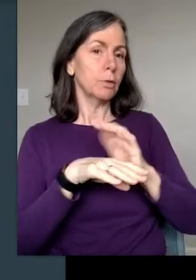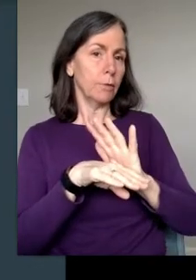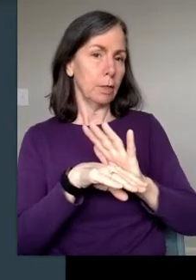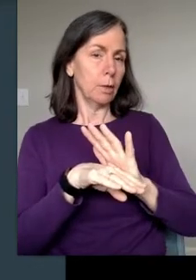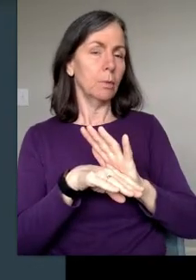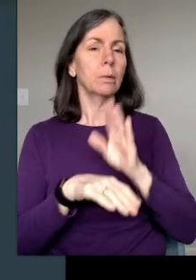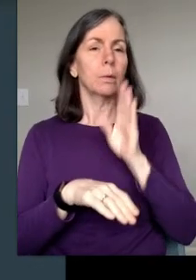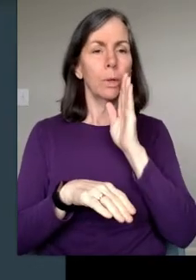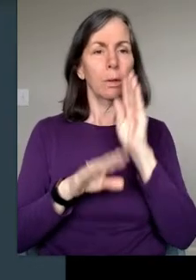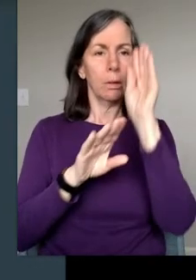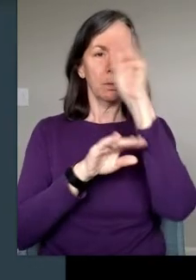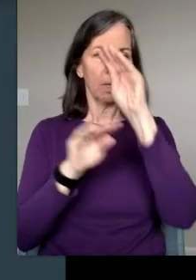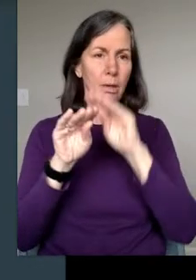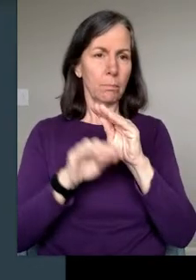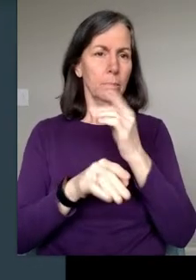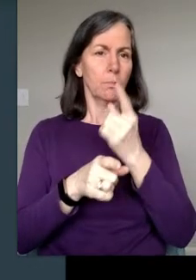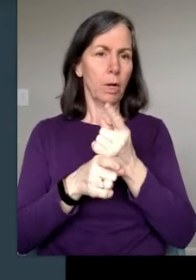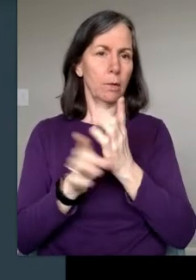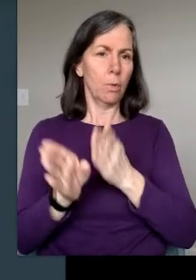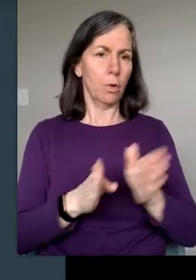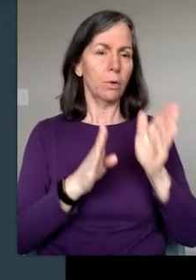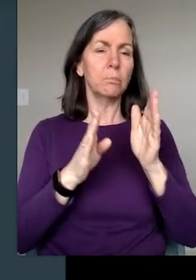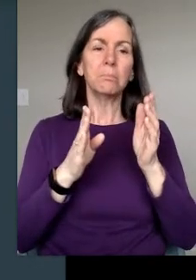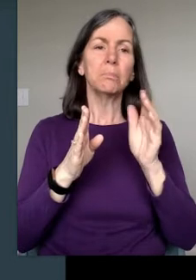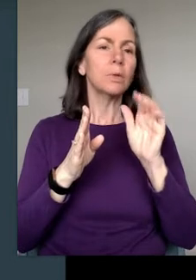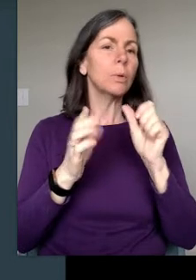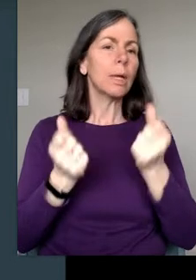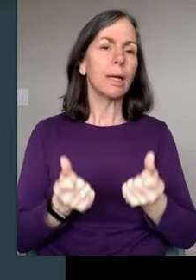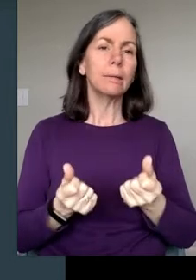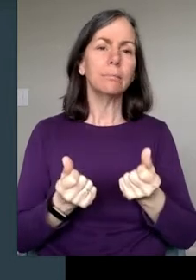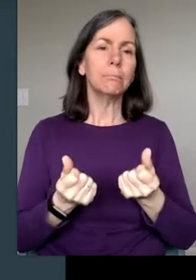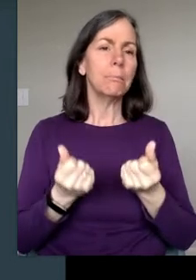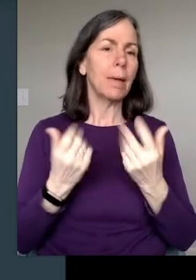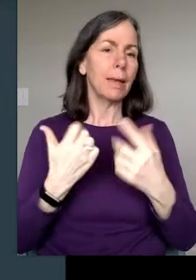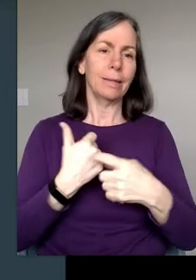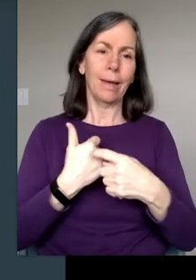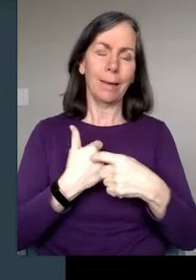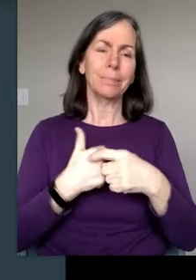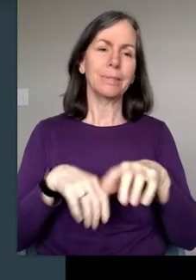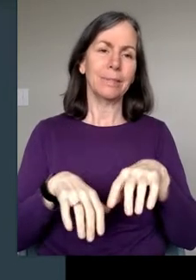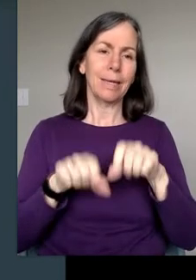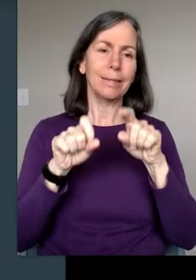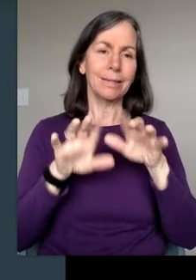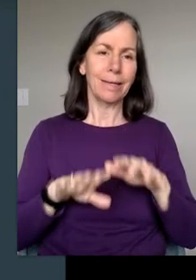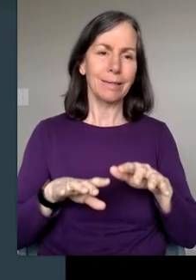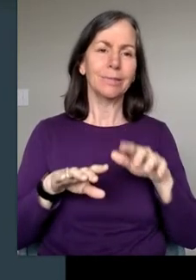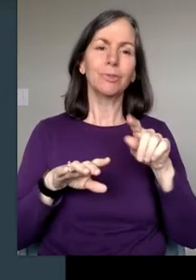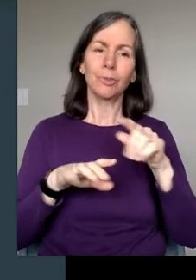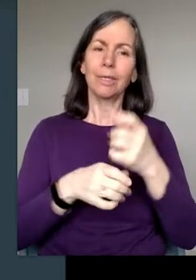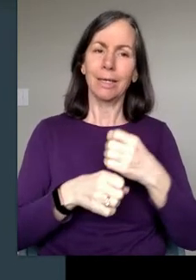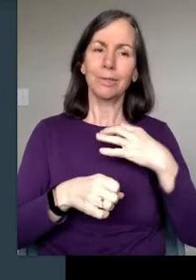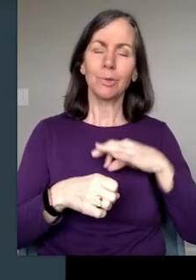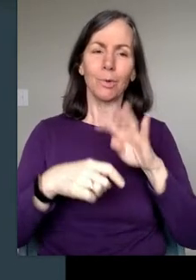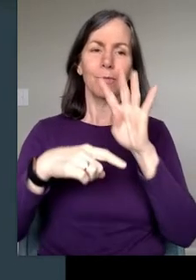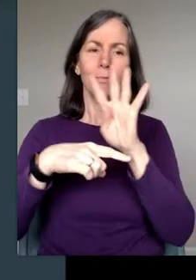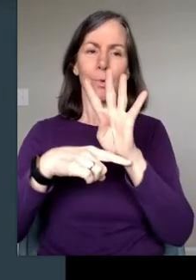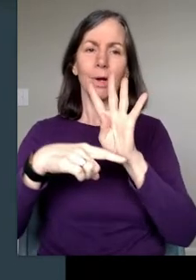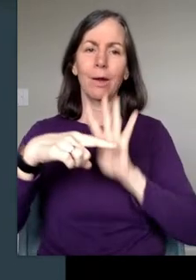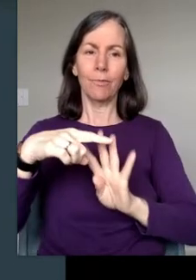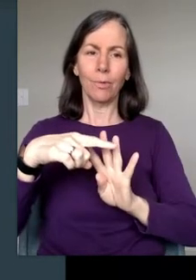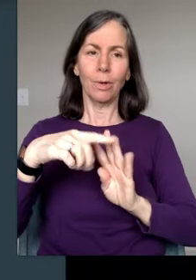multiple times, so it's something that everyone should get a 4 on. Just try to figure it out as many times as you need